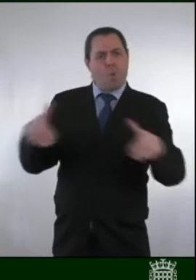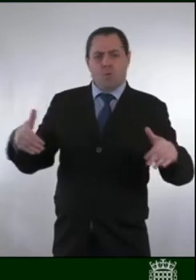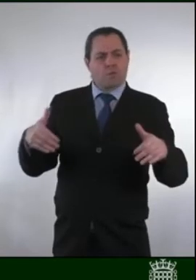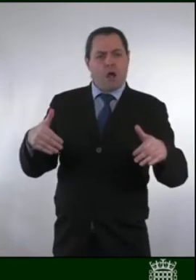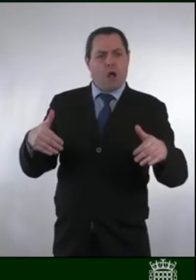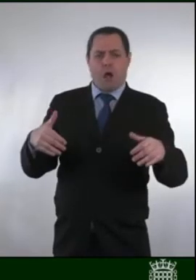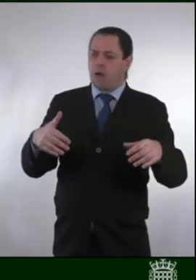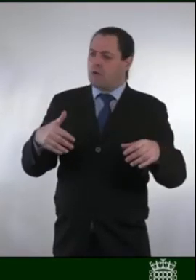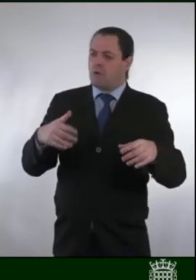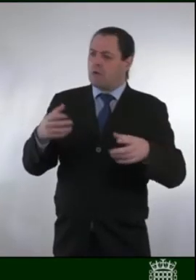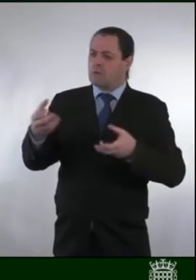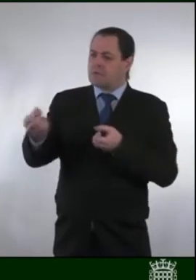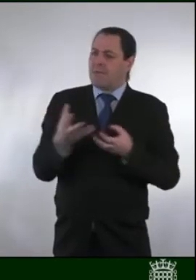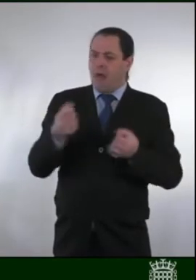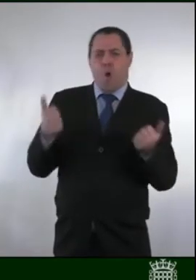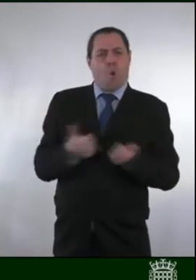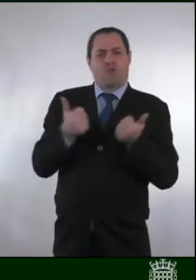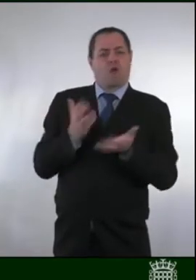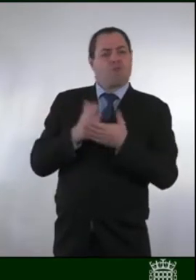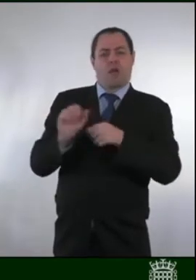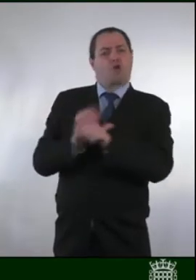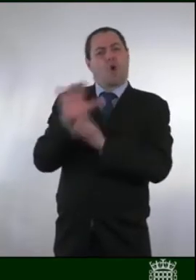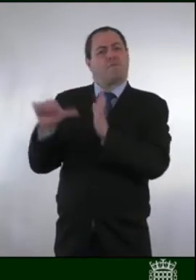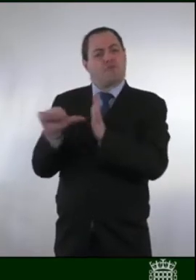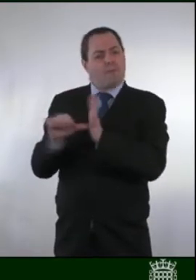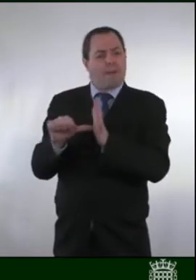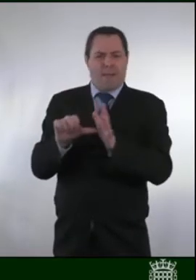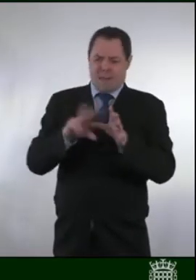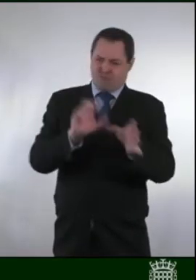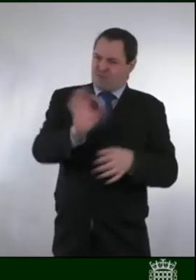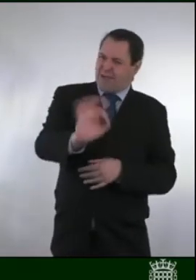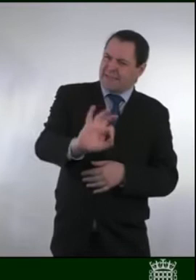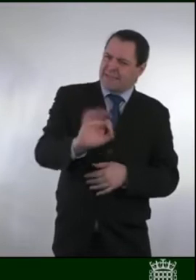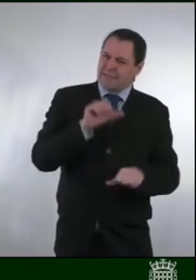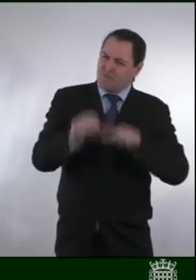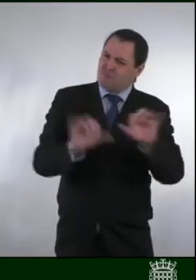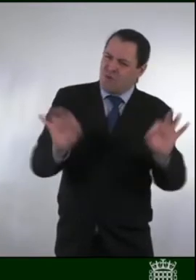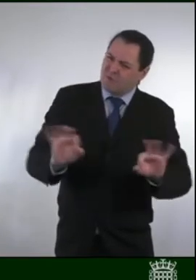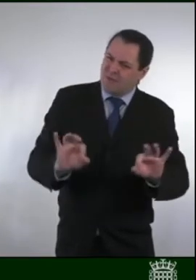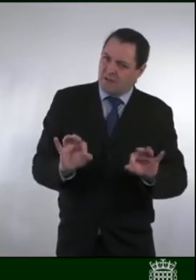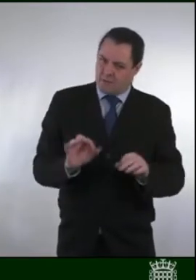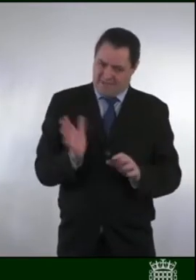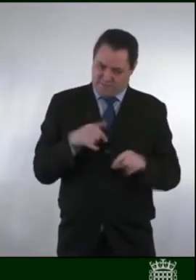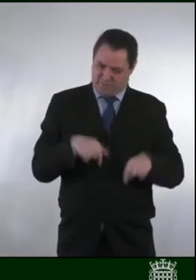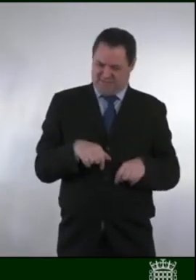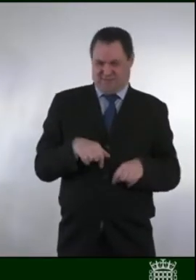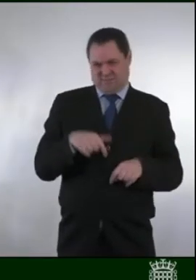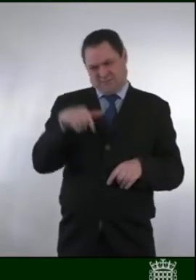COVID issue and nothing to do with Brexit or the protocol. The papers are reporting your plans to woo the